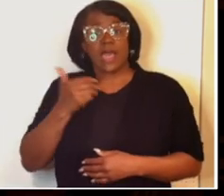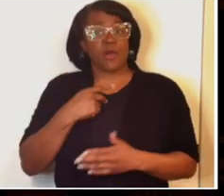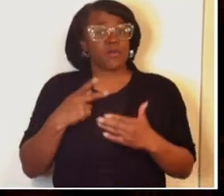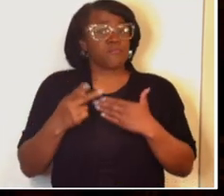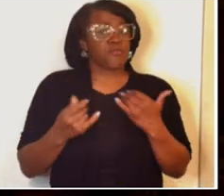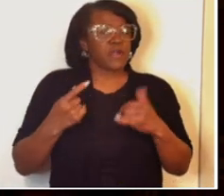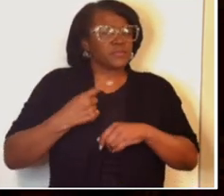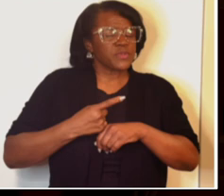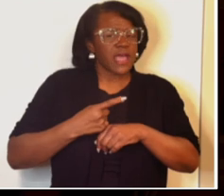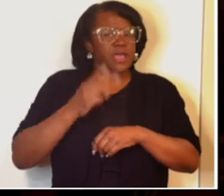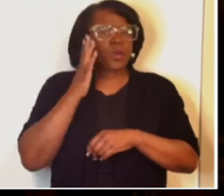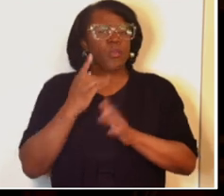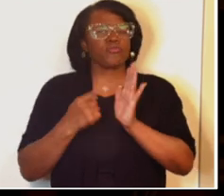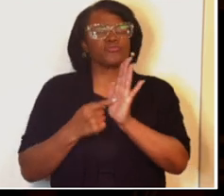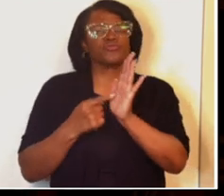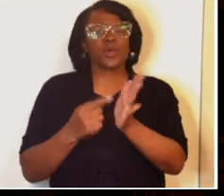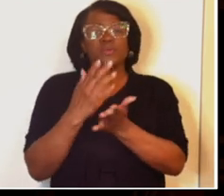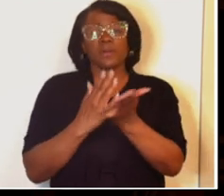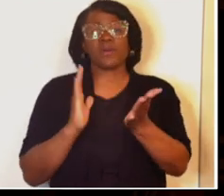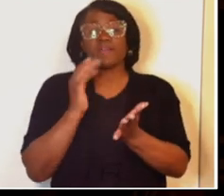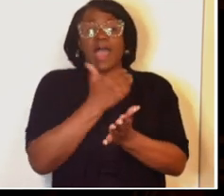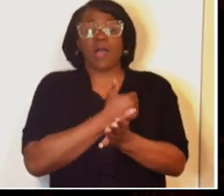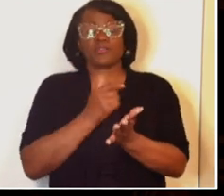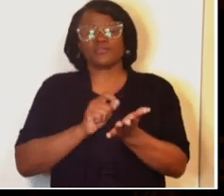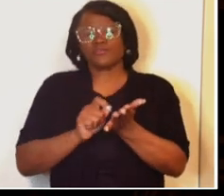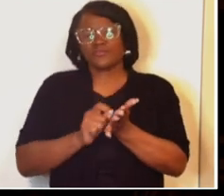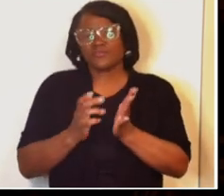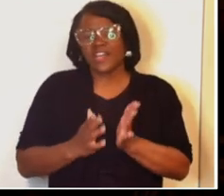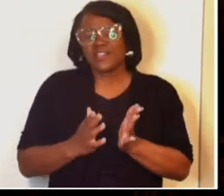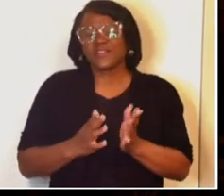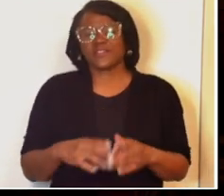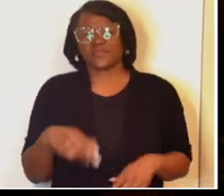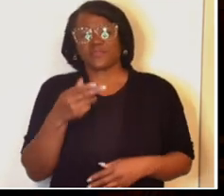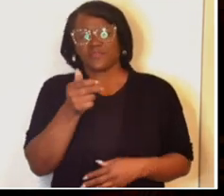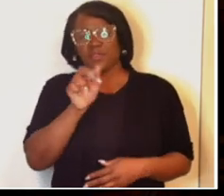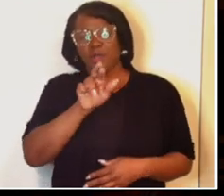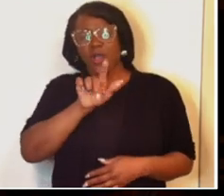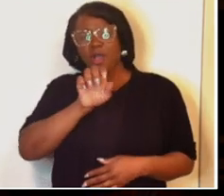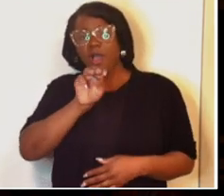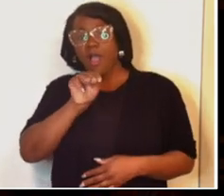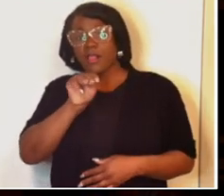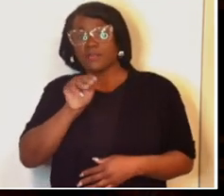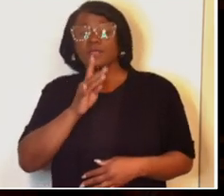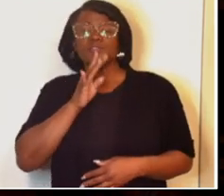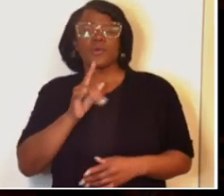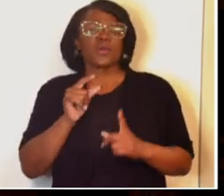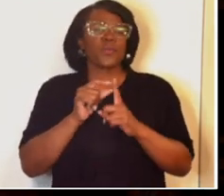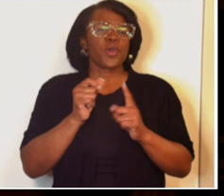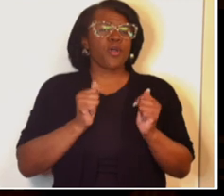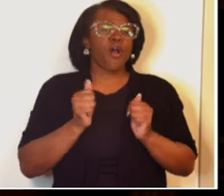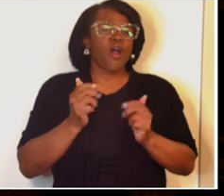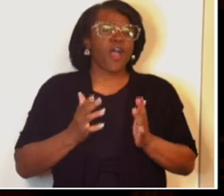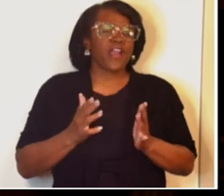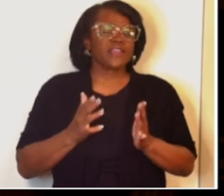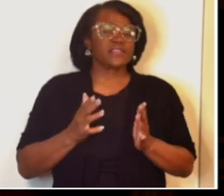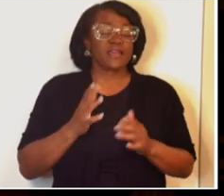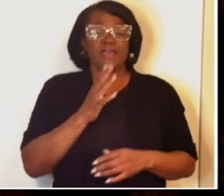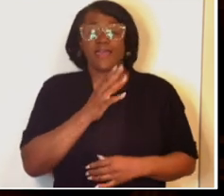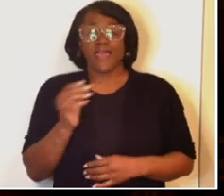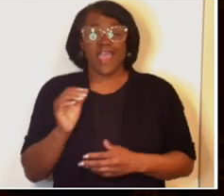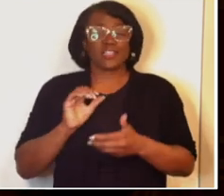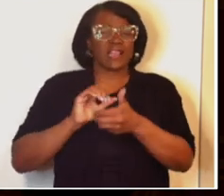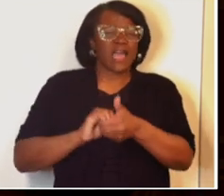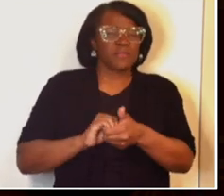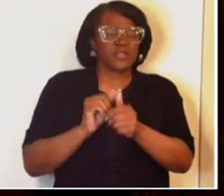will feature some of our up-and-coming writers, Harlem's own spoken word artists, and our collaboration with